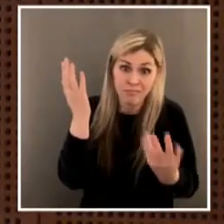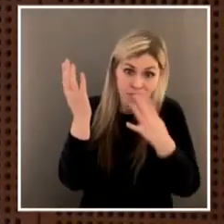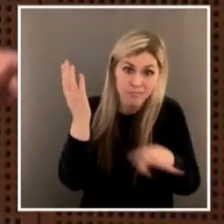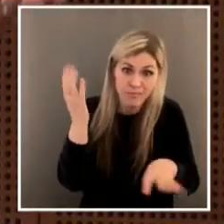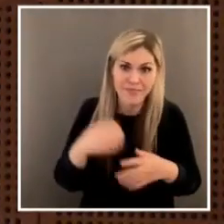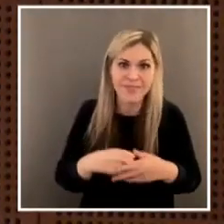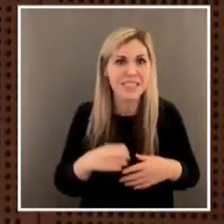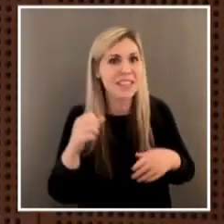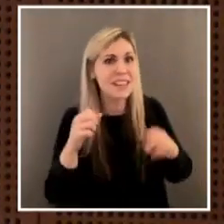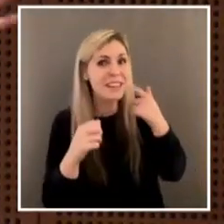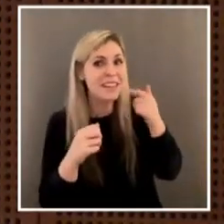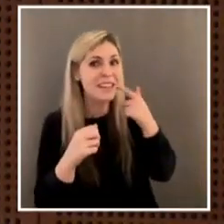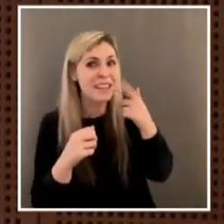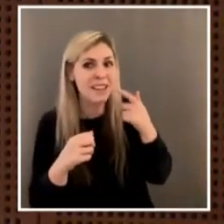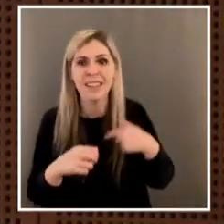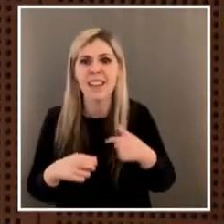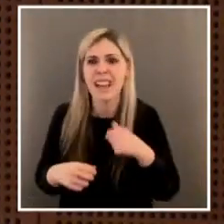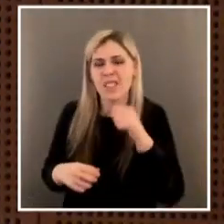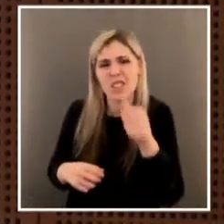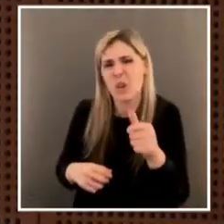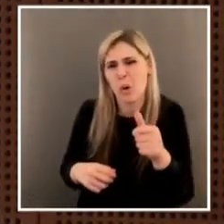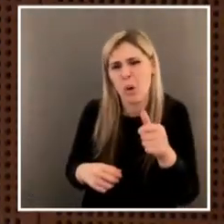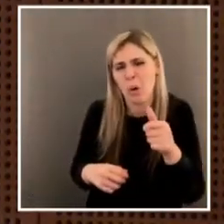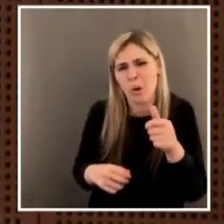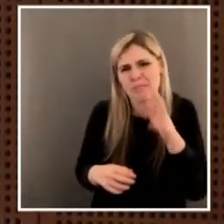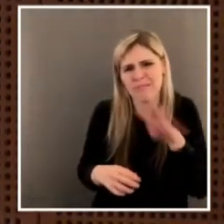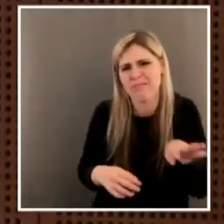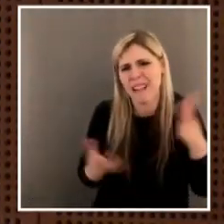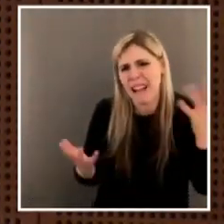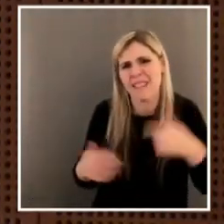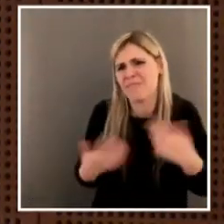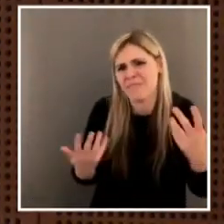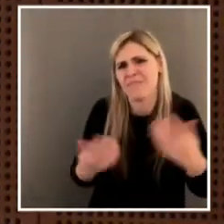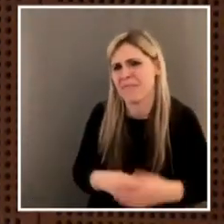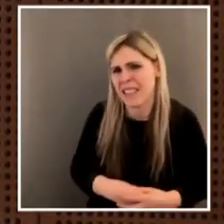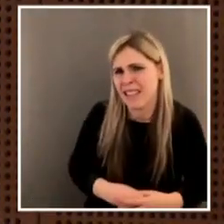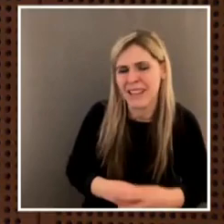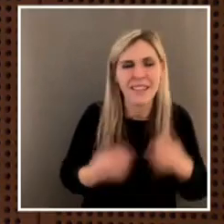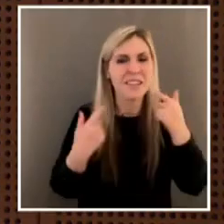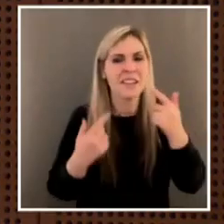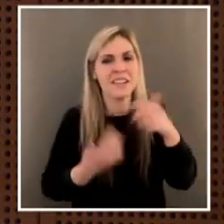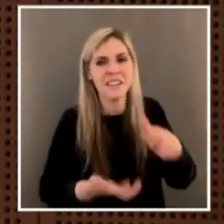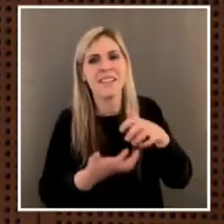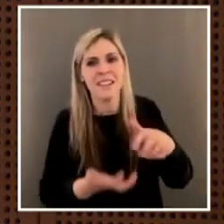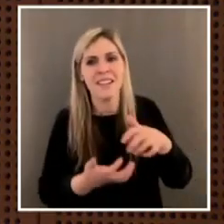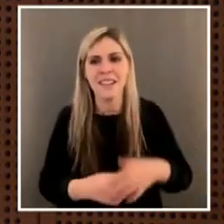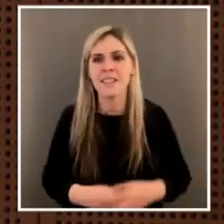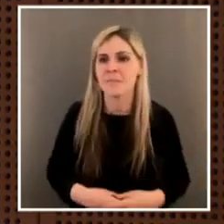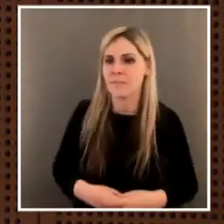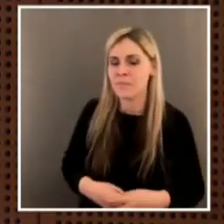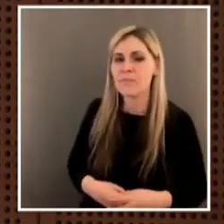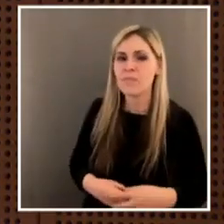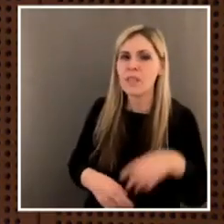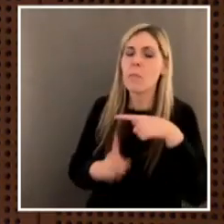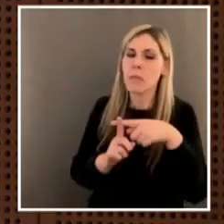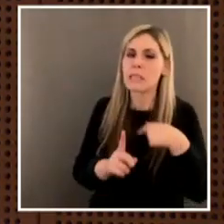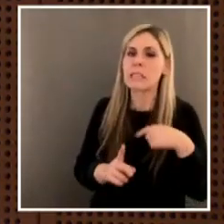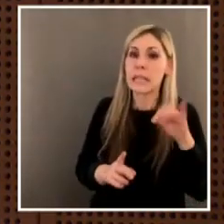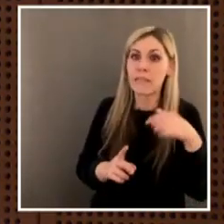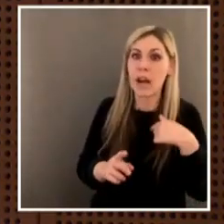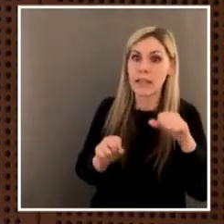Yes. I just don't deal with them. And I would say the other part of it is, as long as I can stay focused